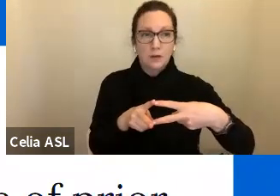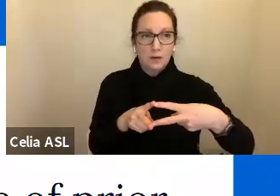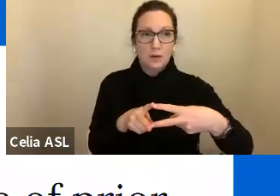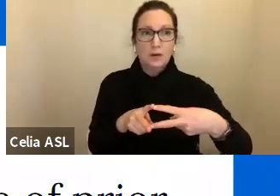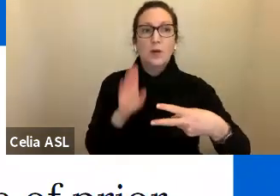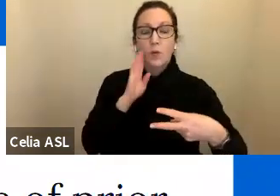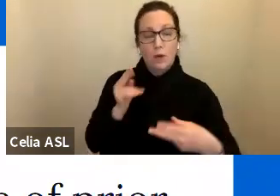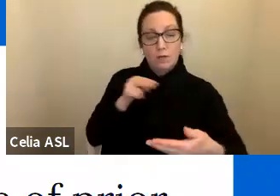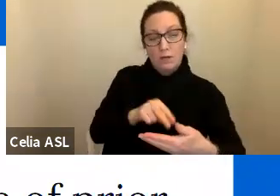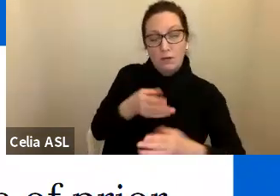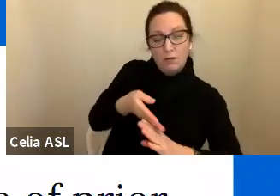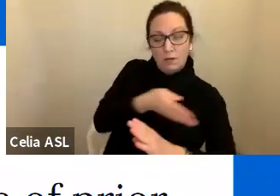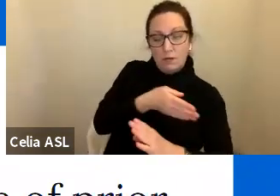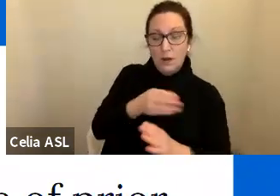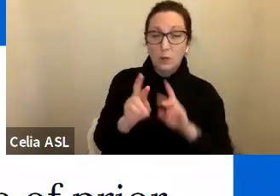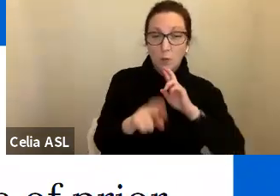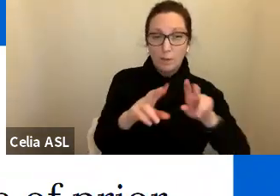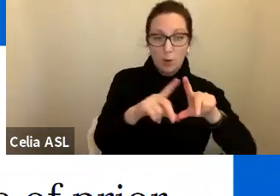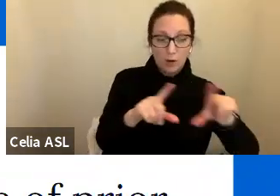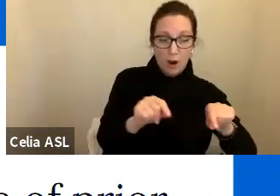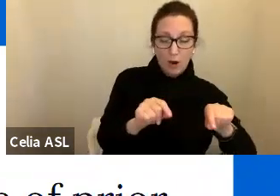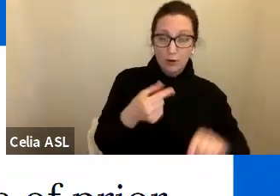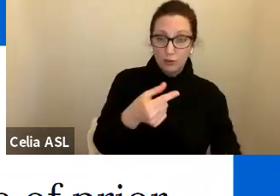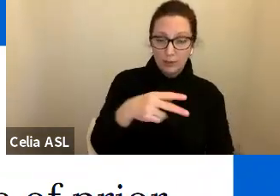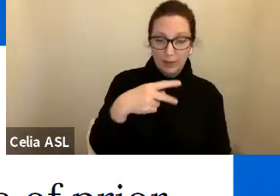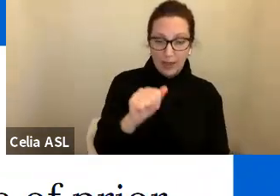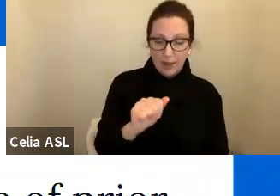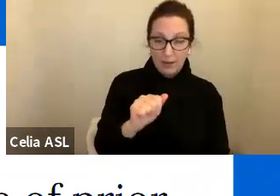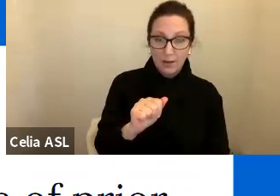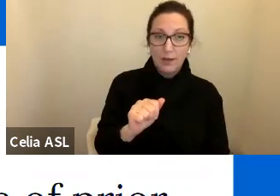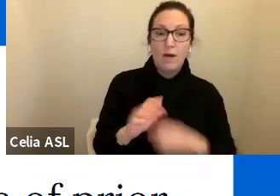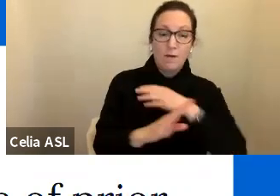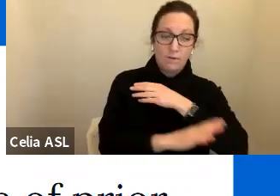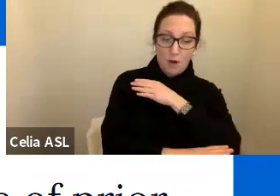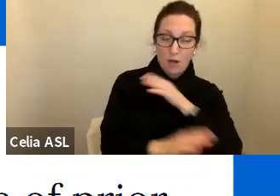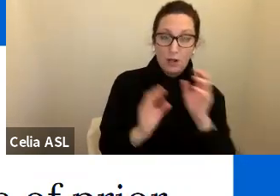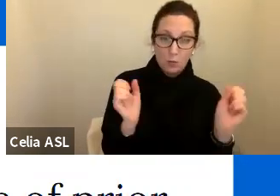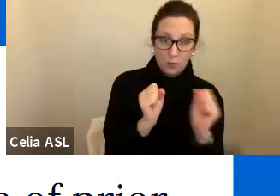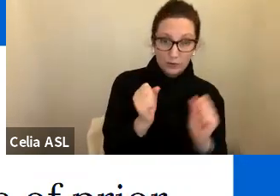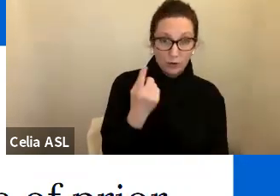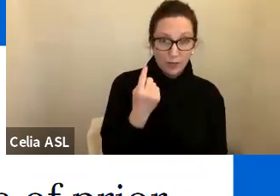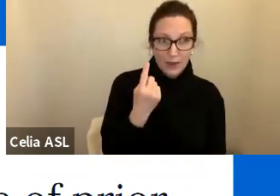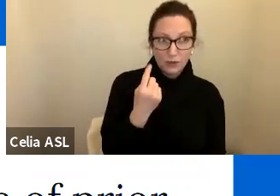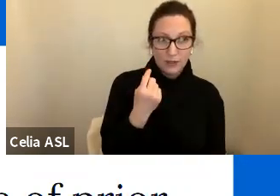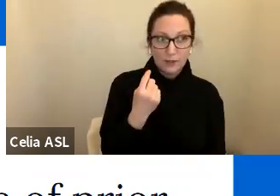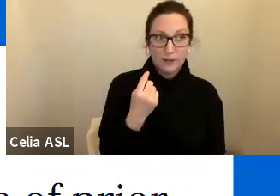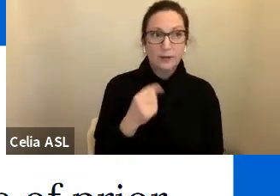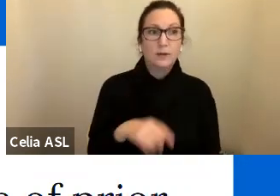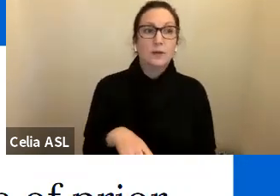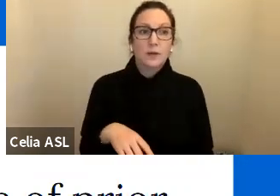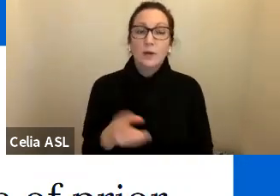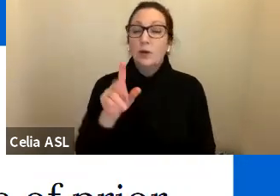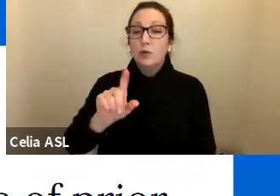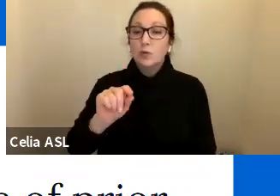card grades, or GPA, from the fall and winter term of last year. So 20% of seats will